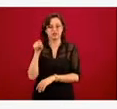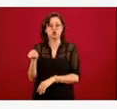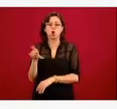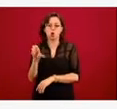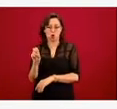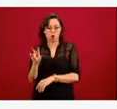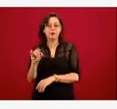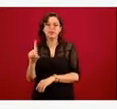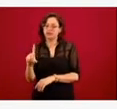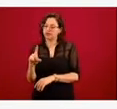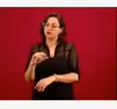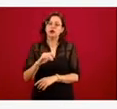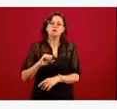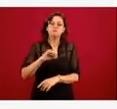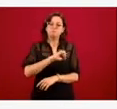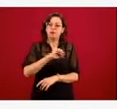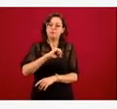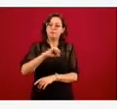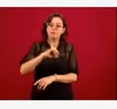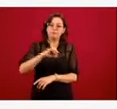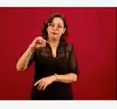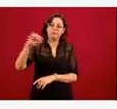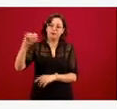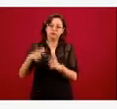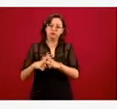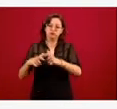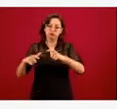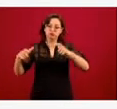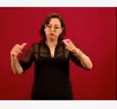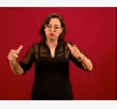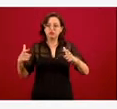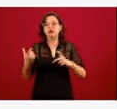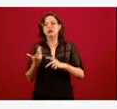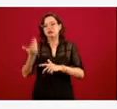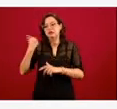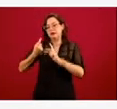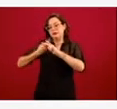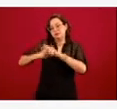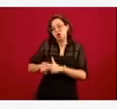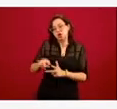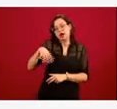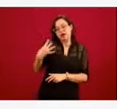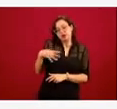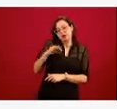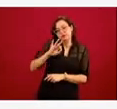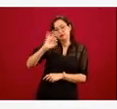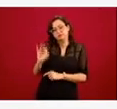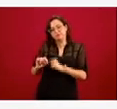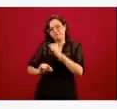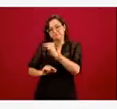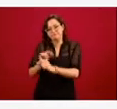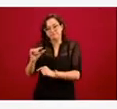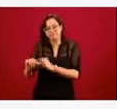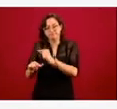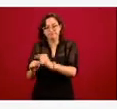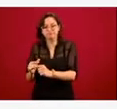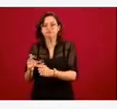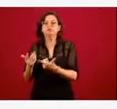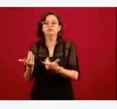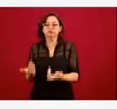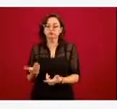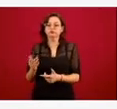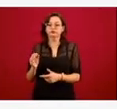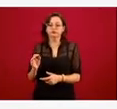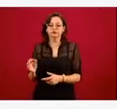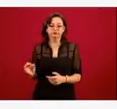they were probably positive for other viral infections that were also similar to COVID-19. So the current